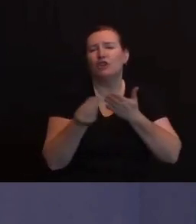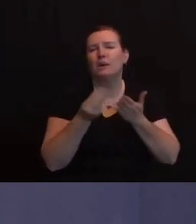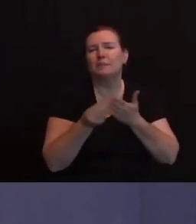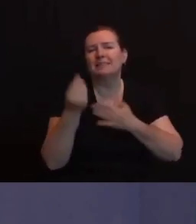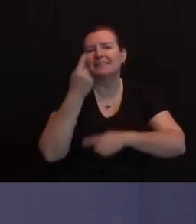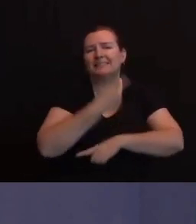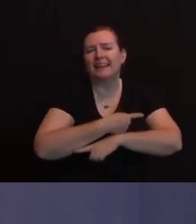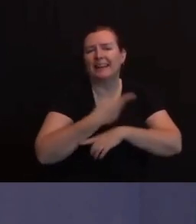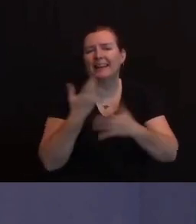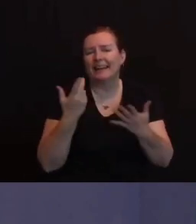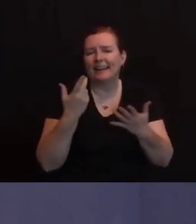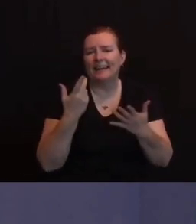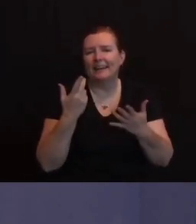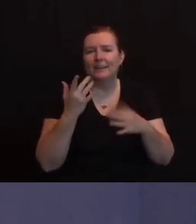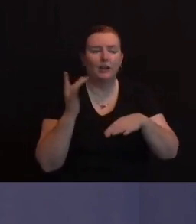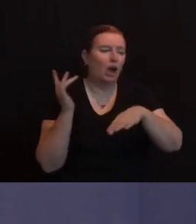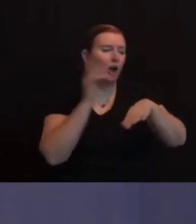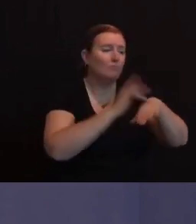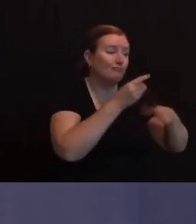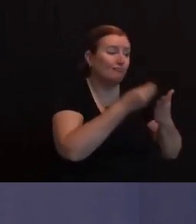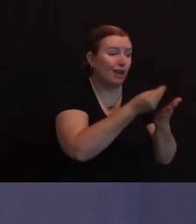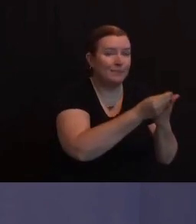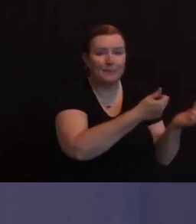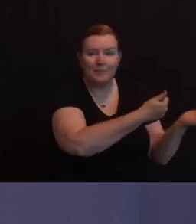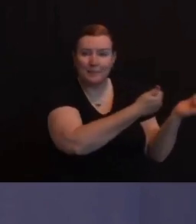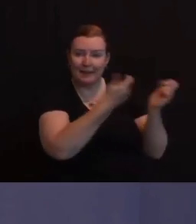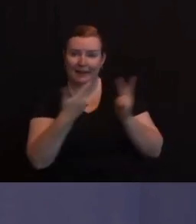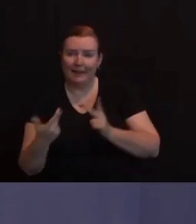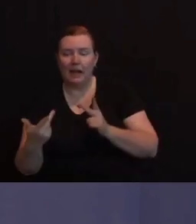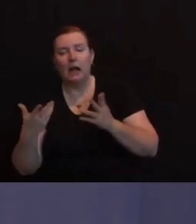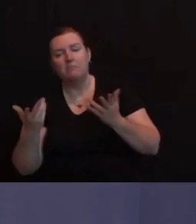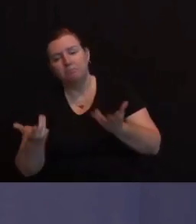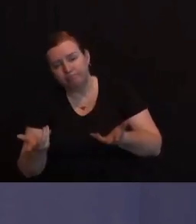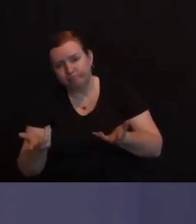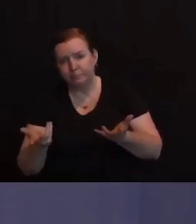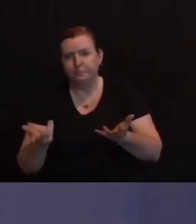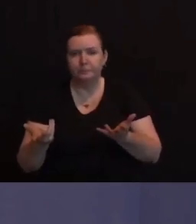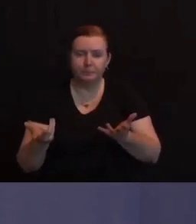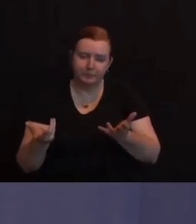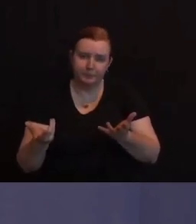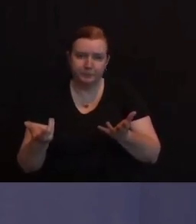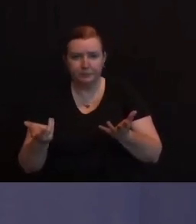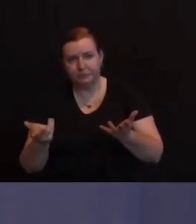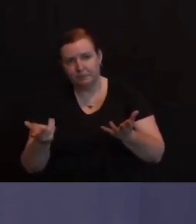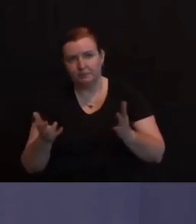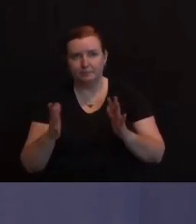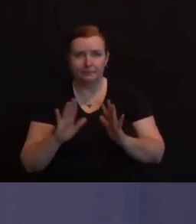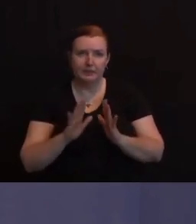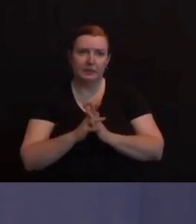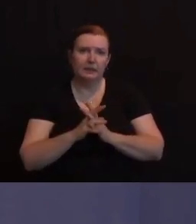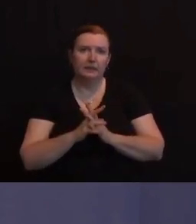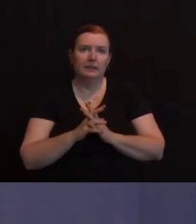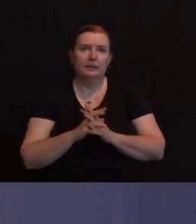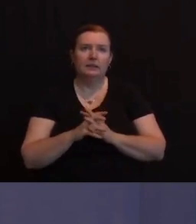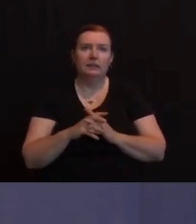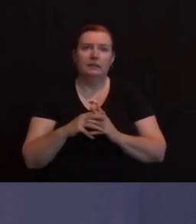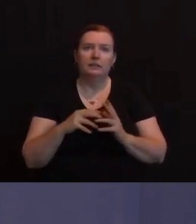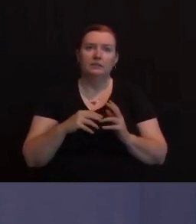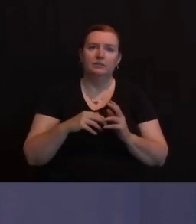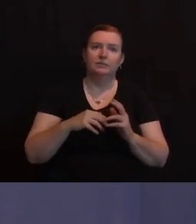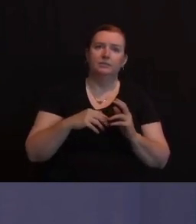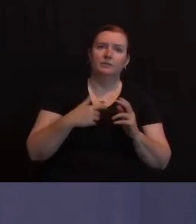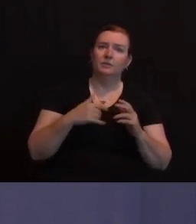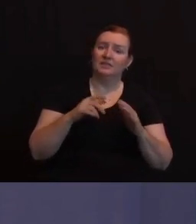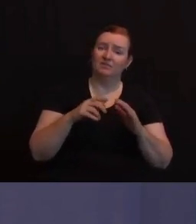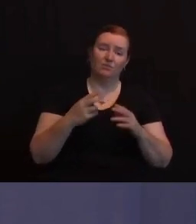York, and the impact that might have. And, we kind of set our parameters the same. Last night, our